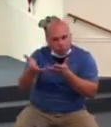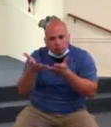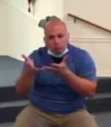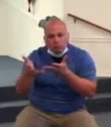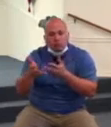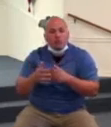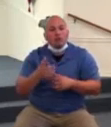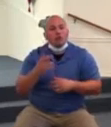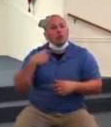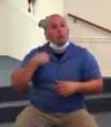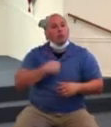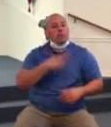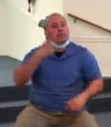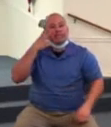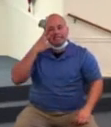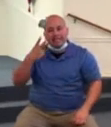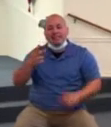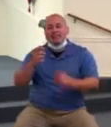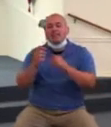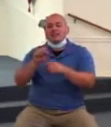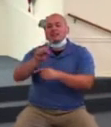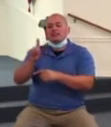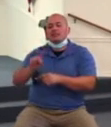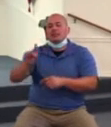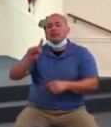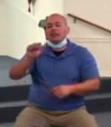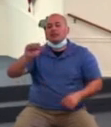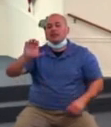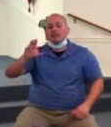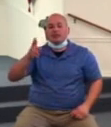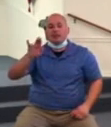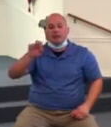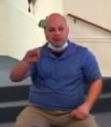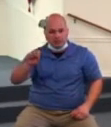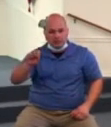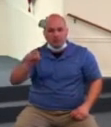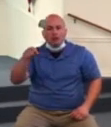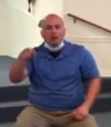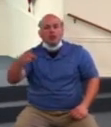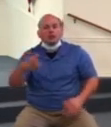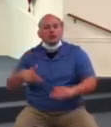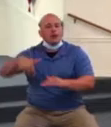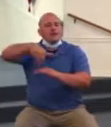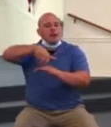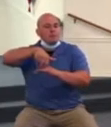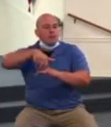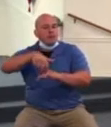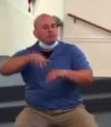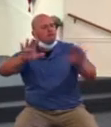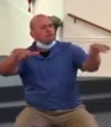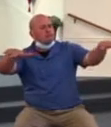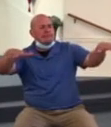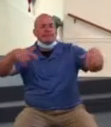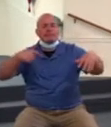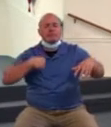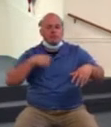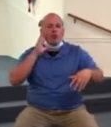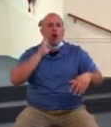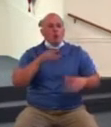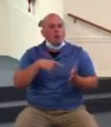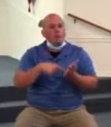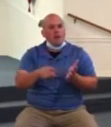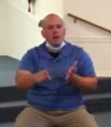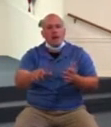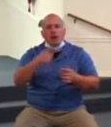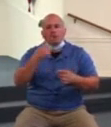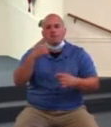present and promising Jesus that he will give half of his possessions to the poor and pay back anyone he's cheated four times the